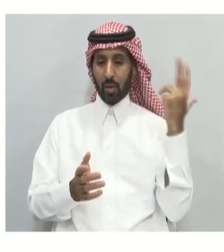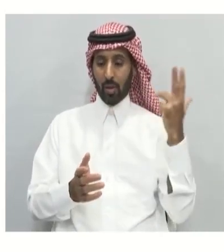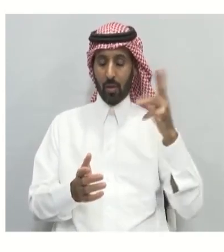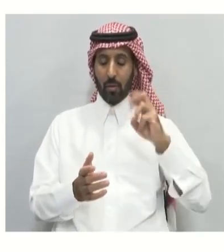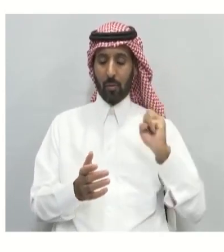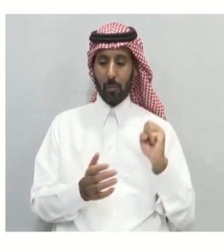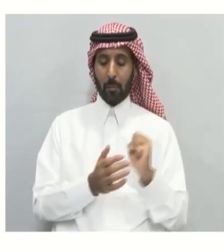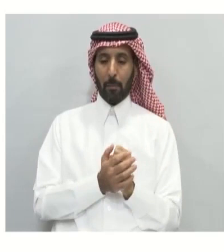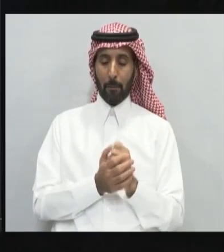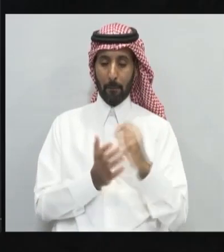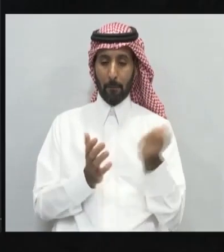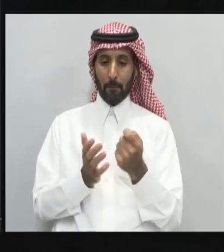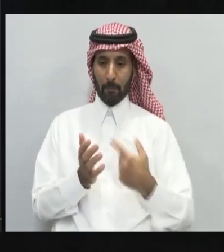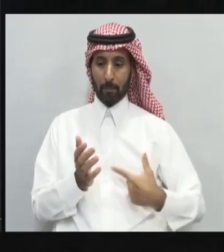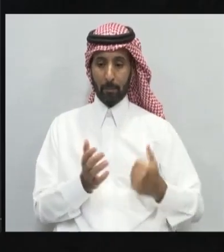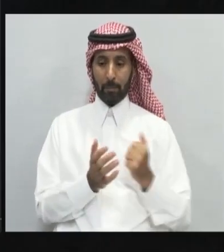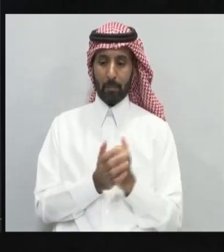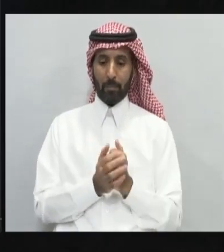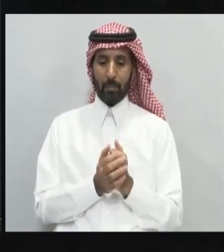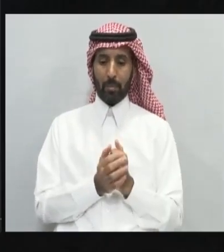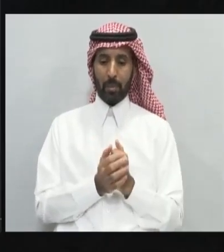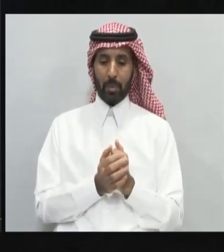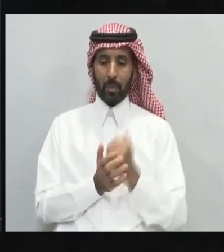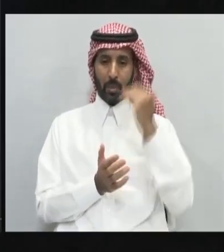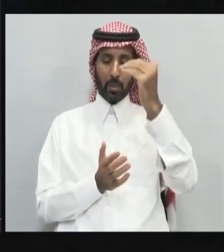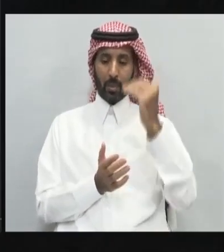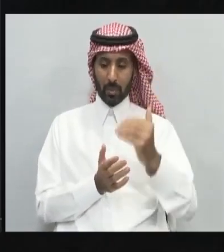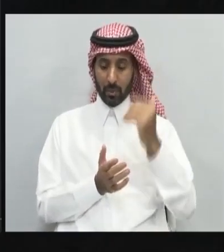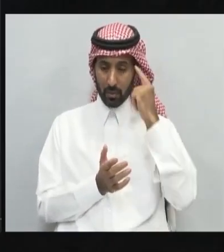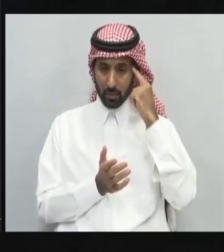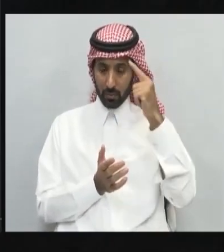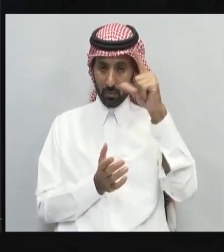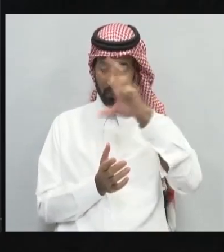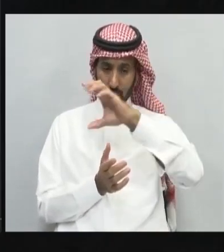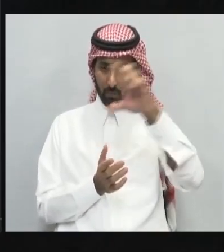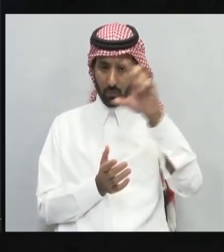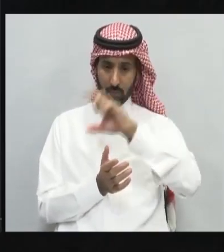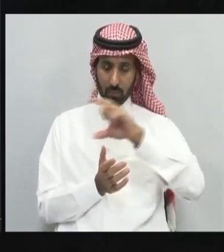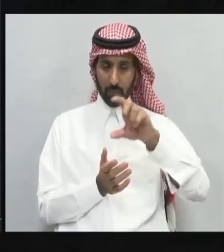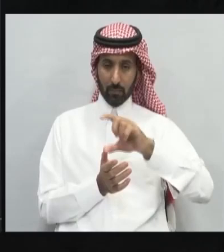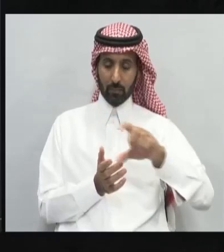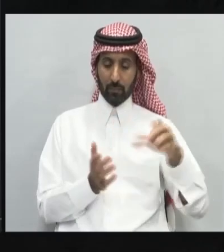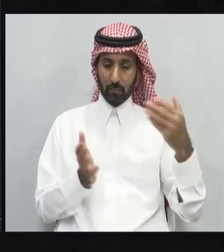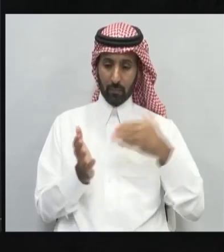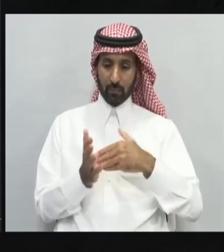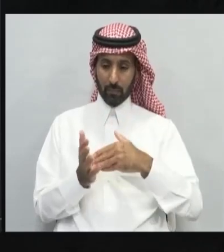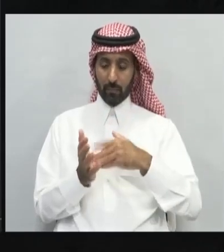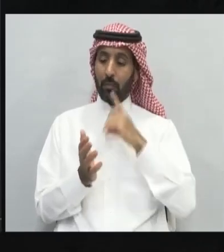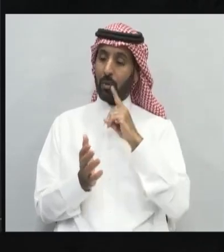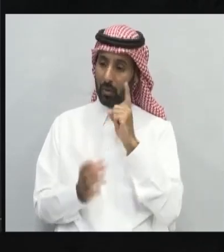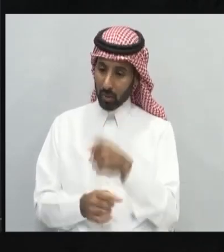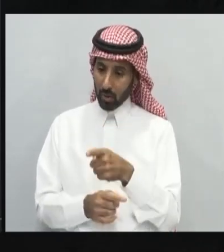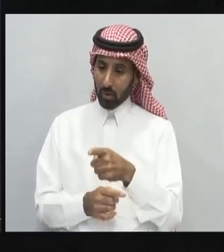p.m. Then write your name. We have put the ideas in the same order by the end directions